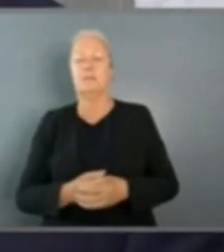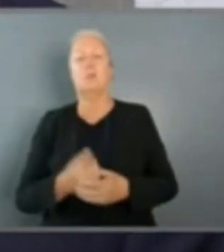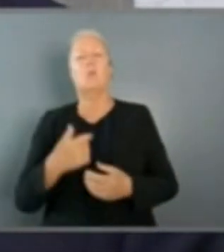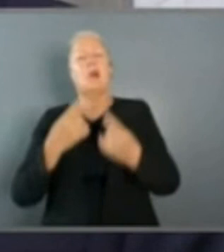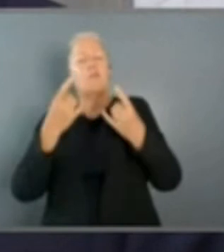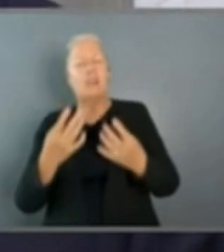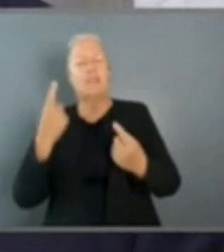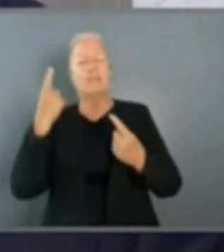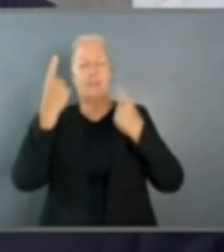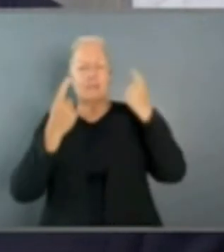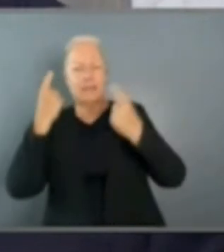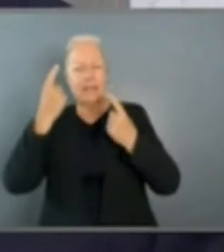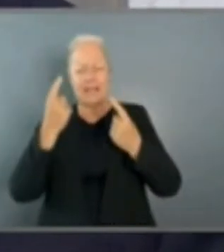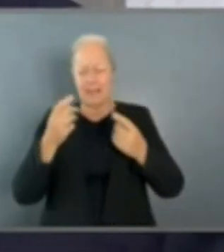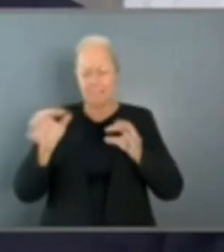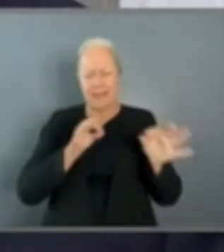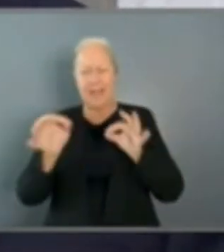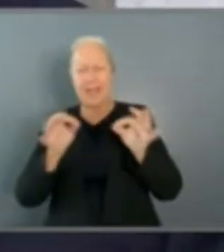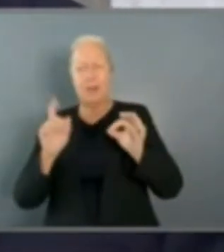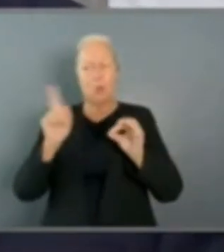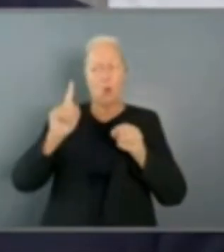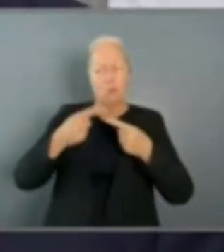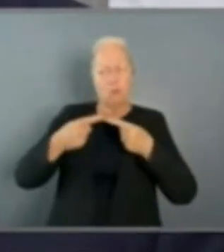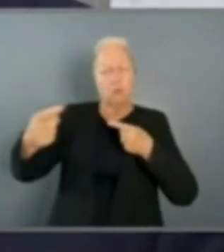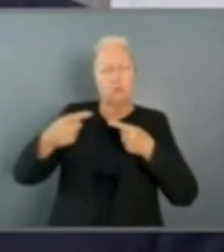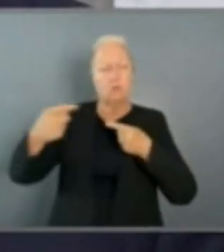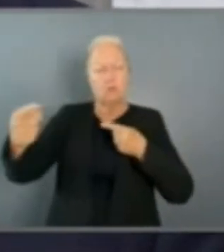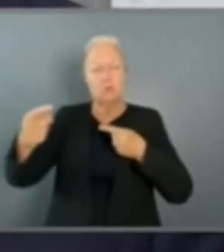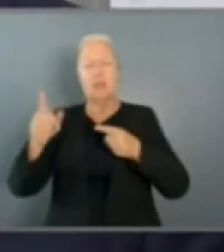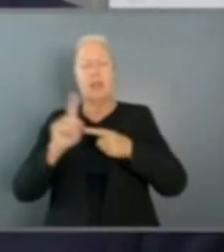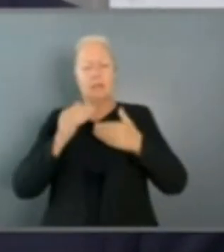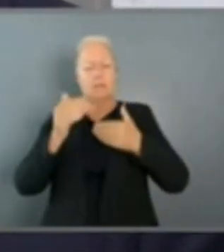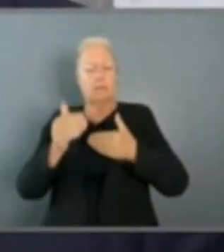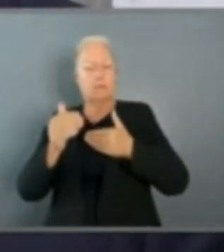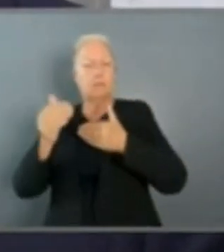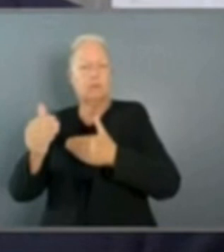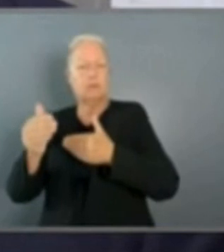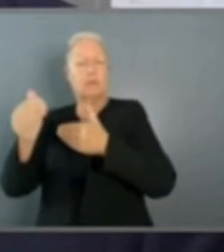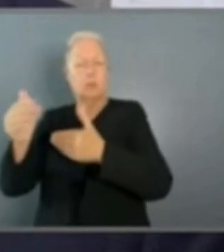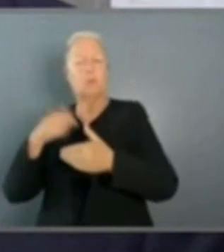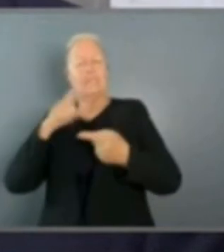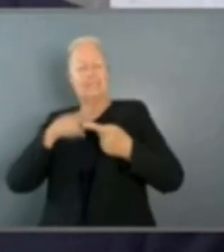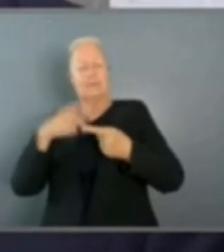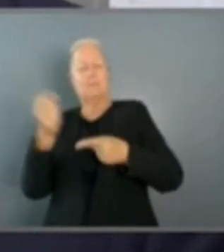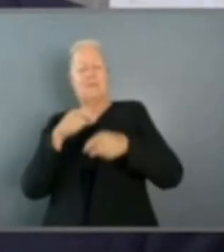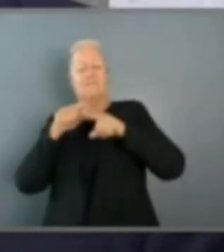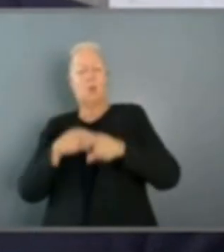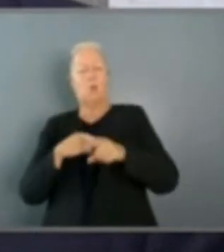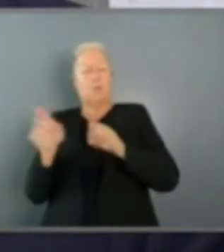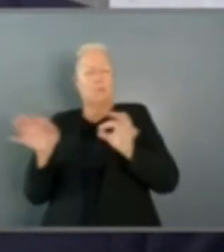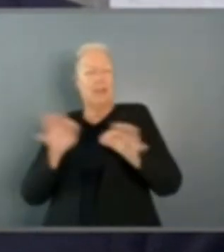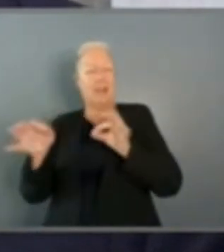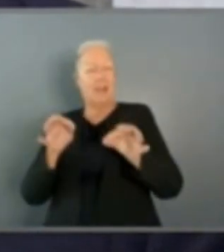the distribution in the weeks ahead, and that will continue. And I don't think Australians have a problem with that. I